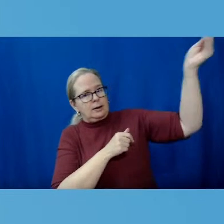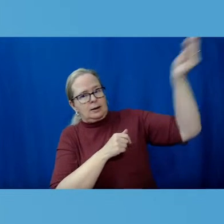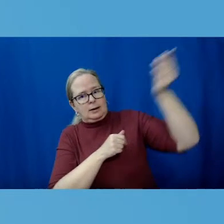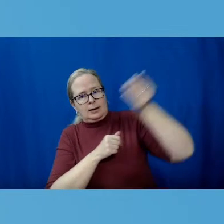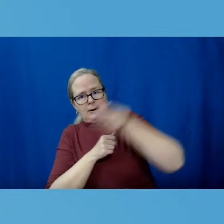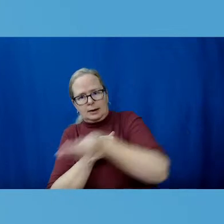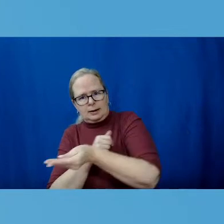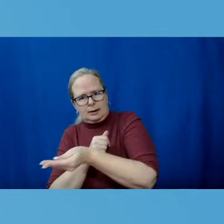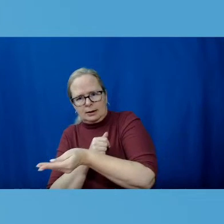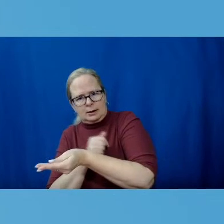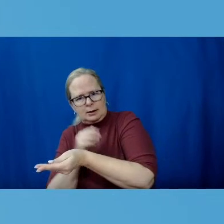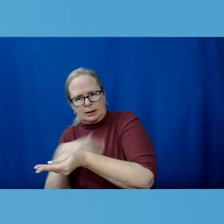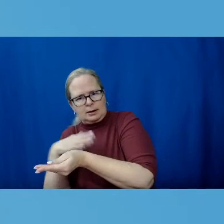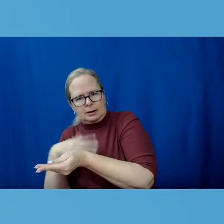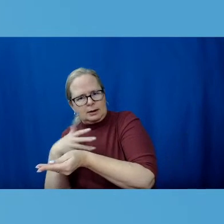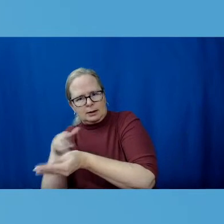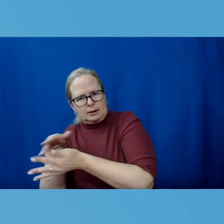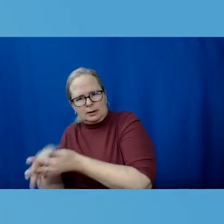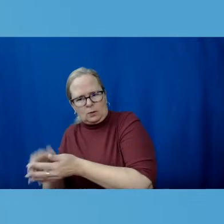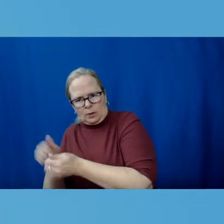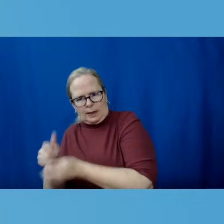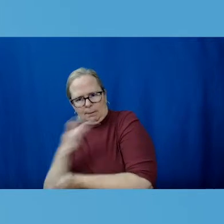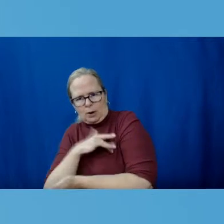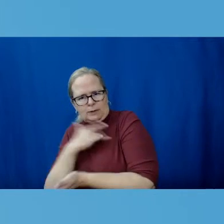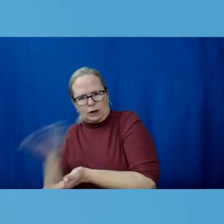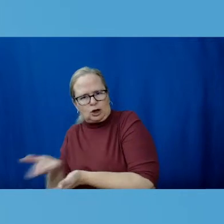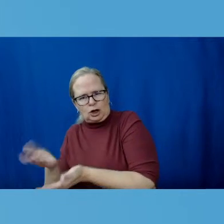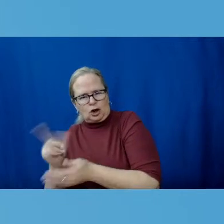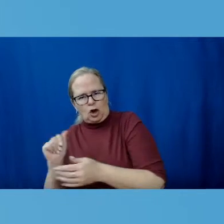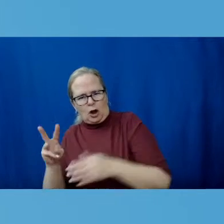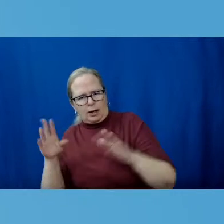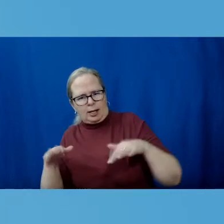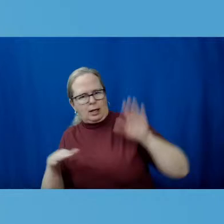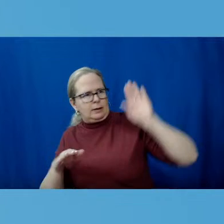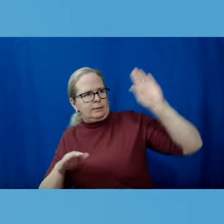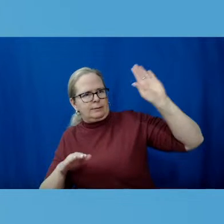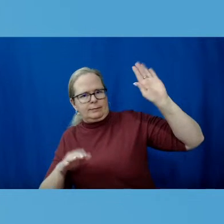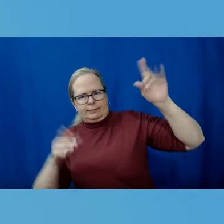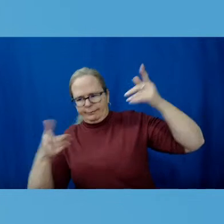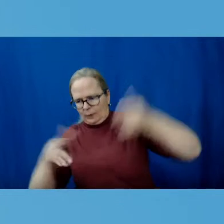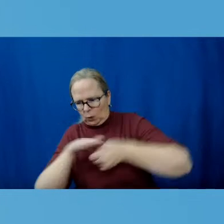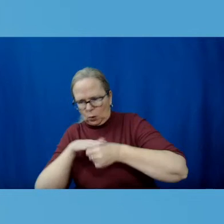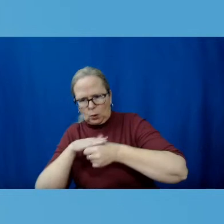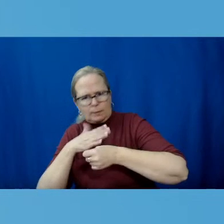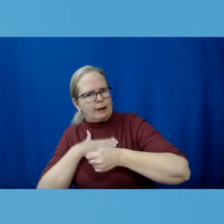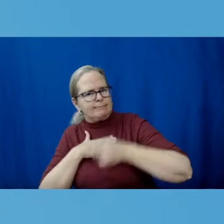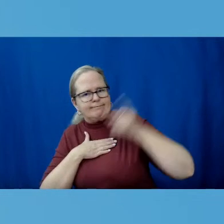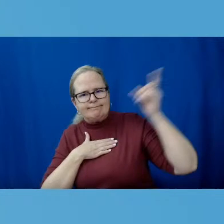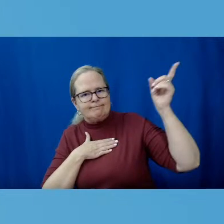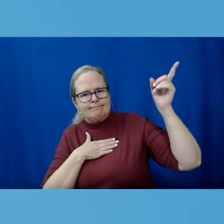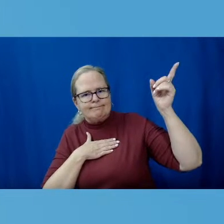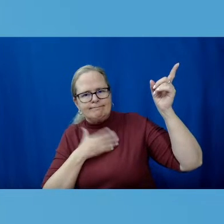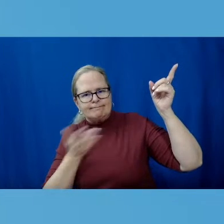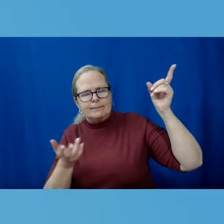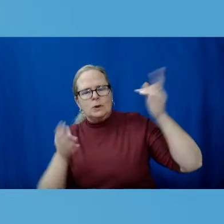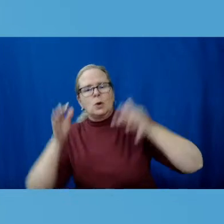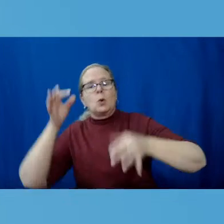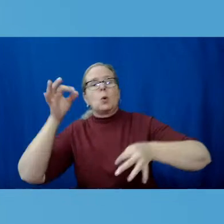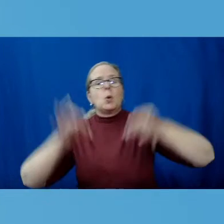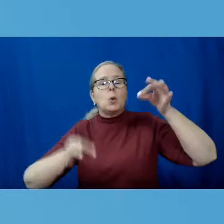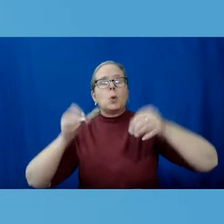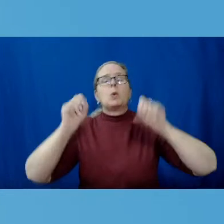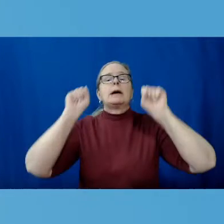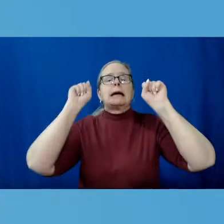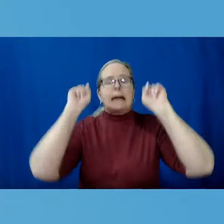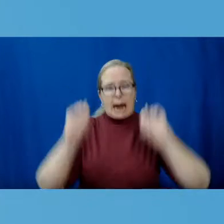law. And so while the courts can treat the UN Convention as an instrument that guides them in the way they